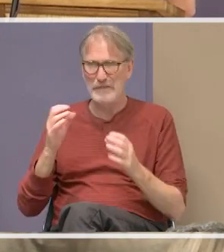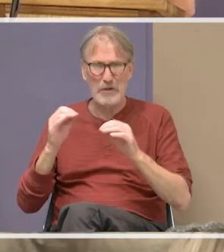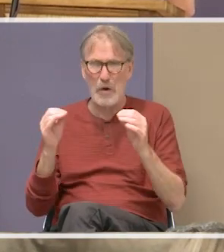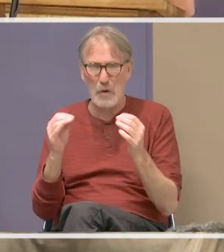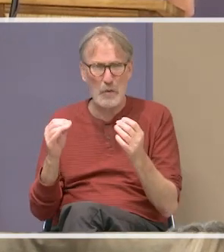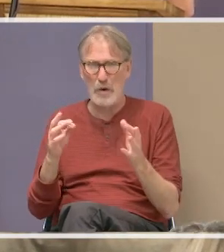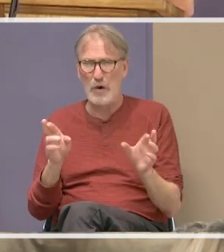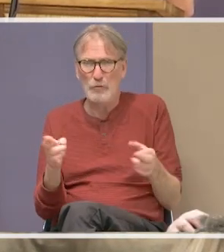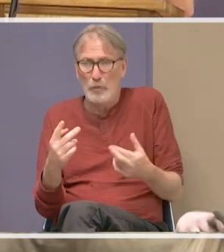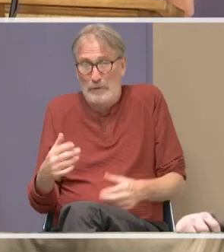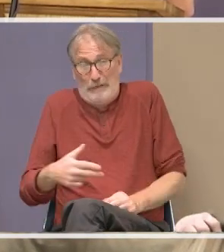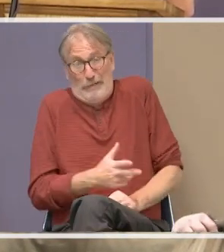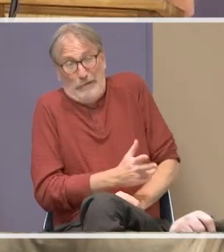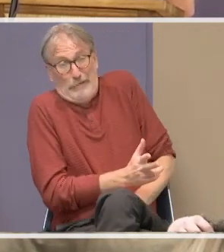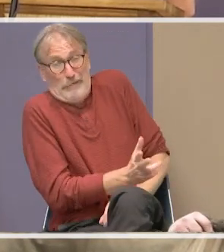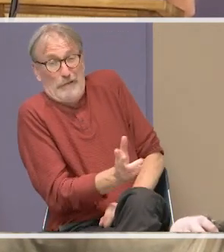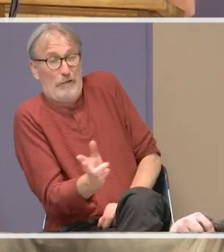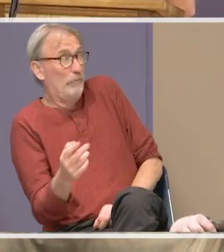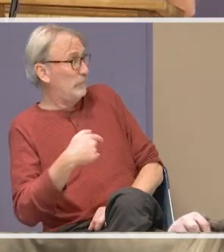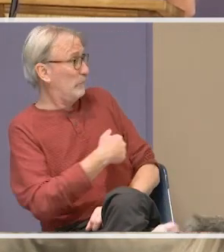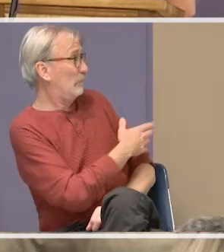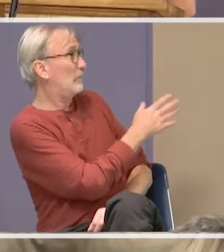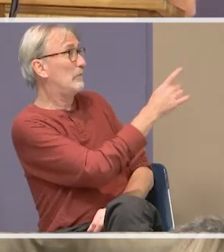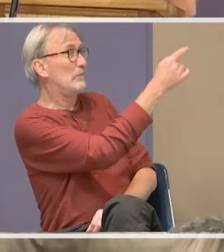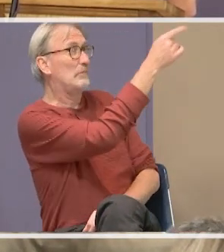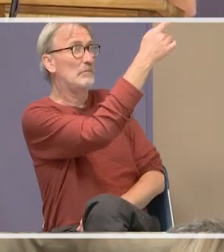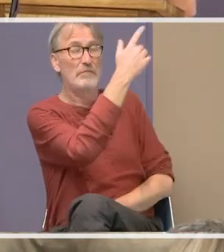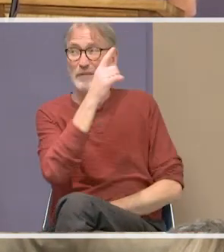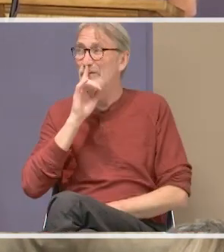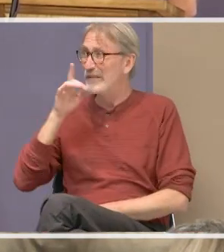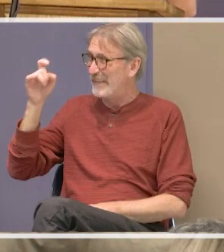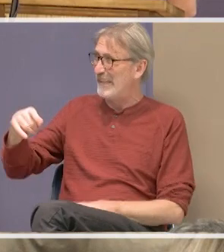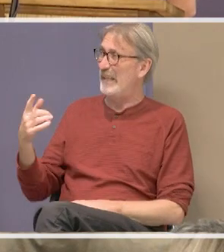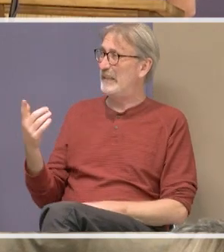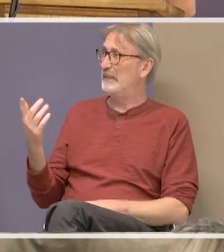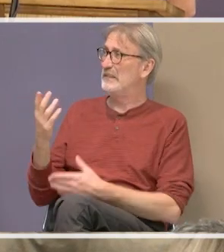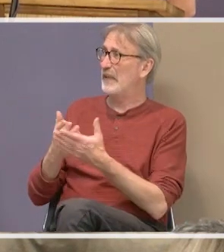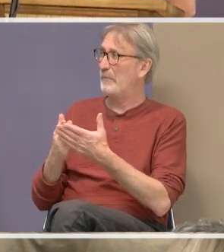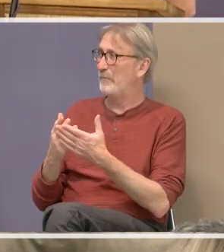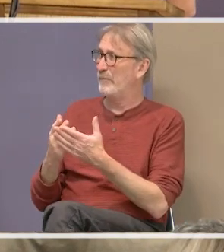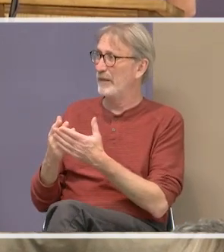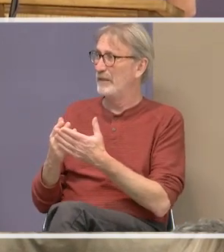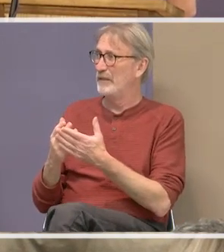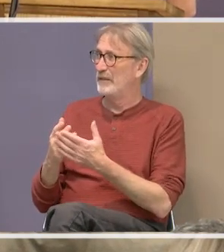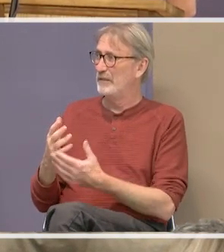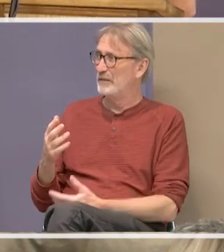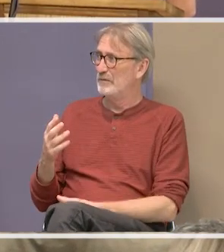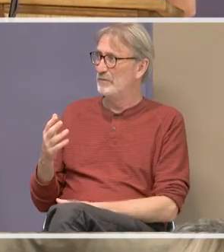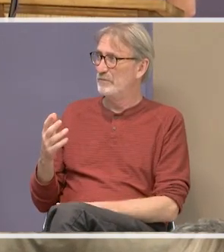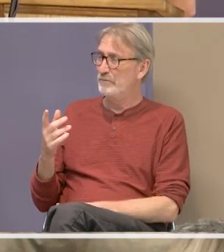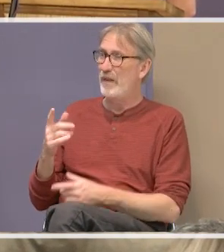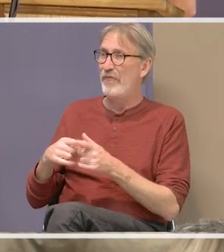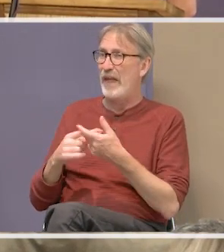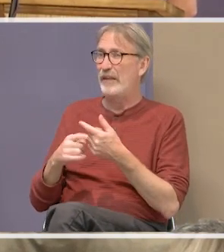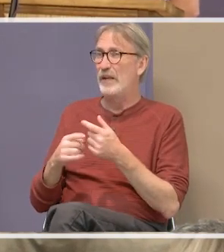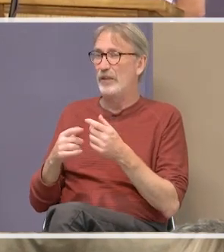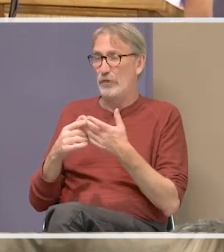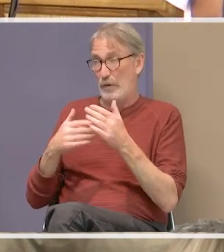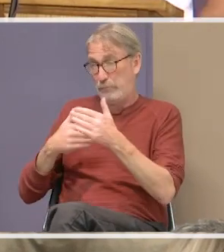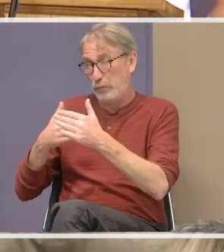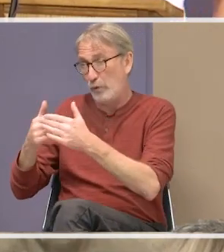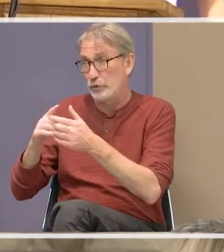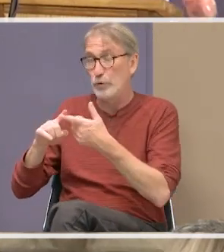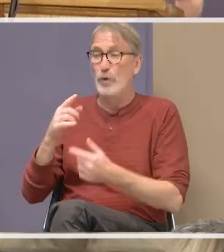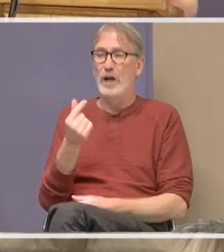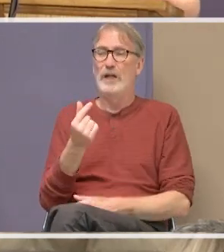wiggle room to make a turn. So you do need some bump outs there. As you go back toward Guthrie, down